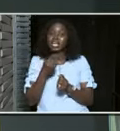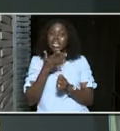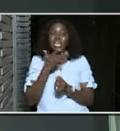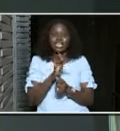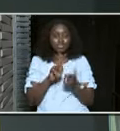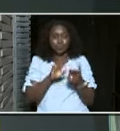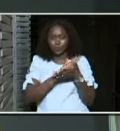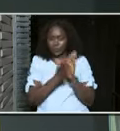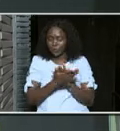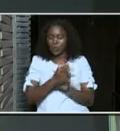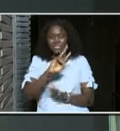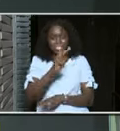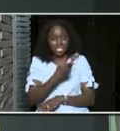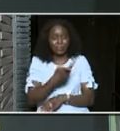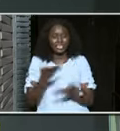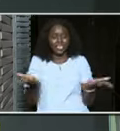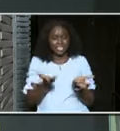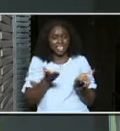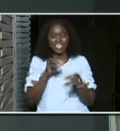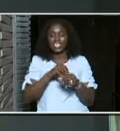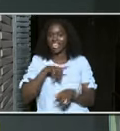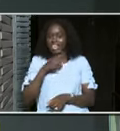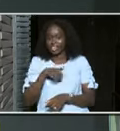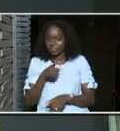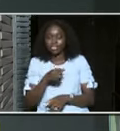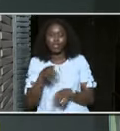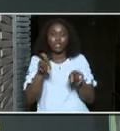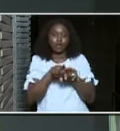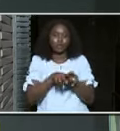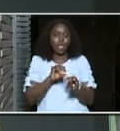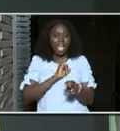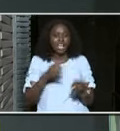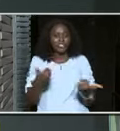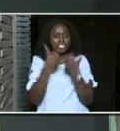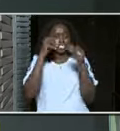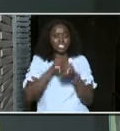second here in Lagos. So also I contested in